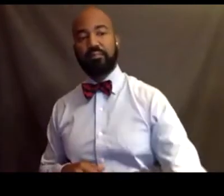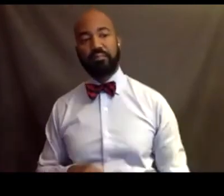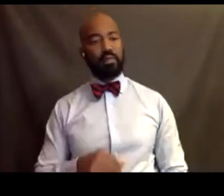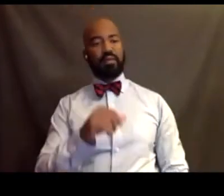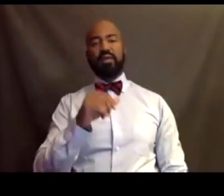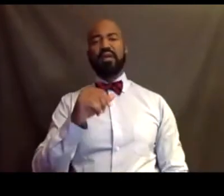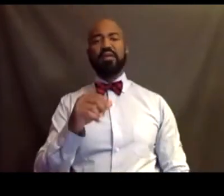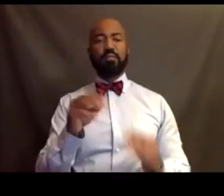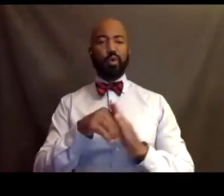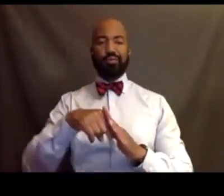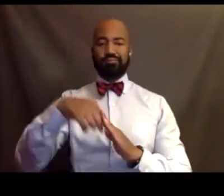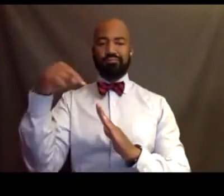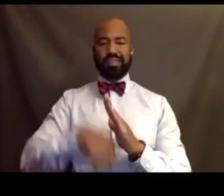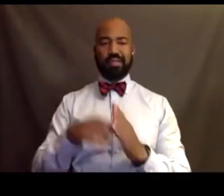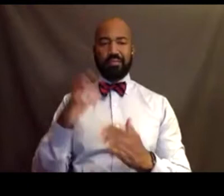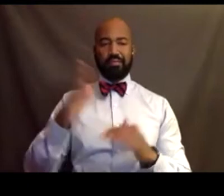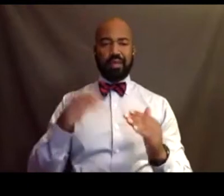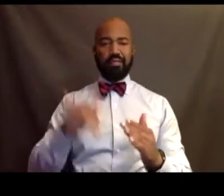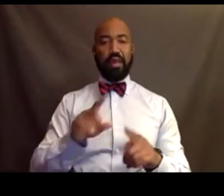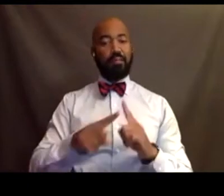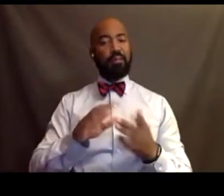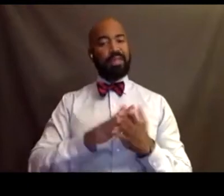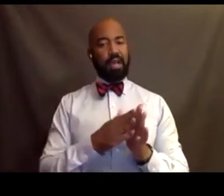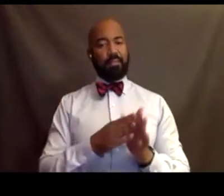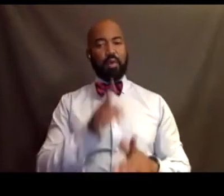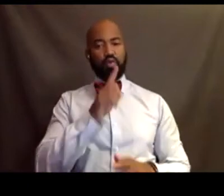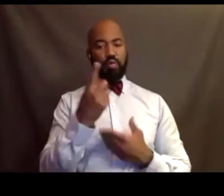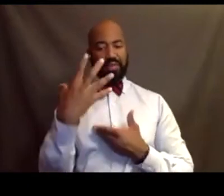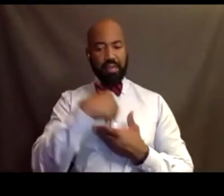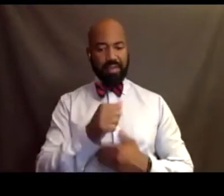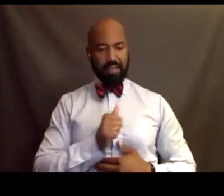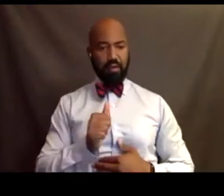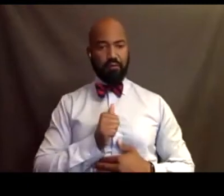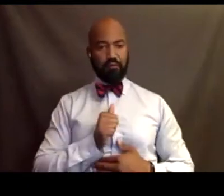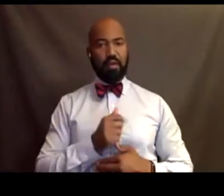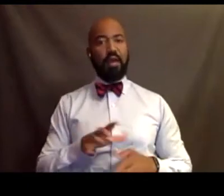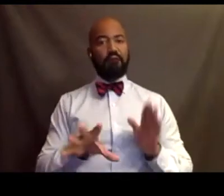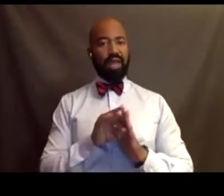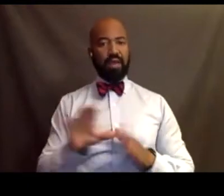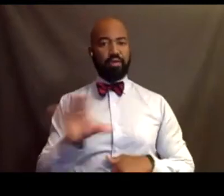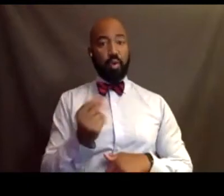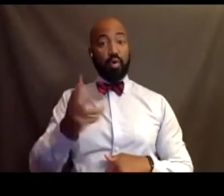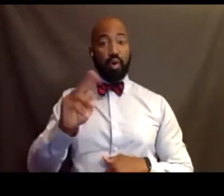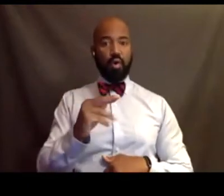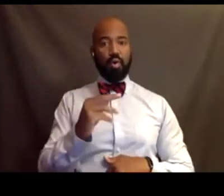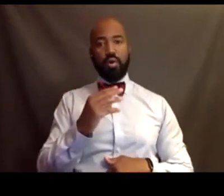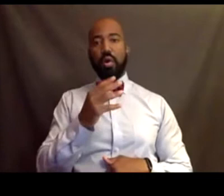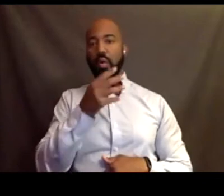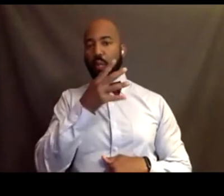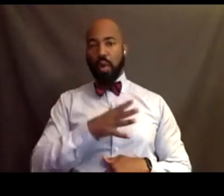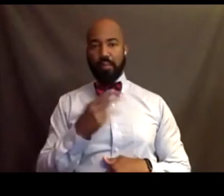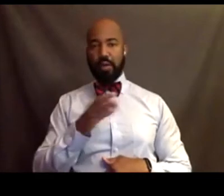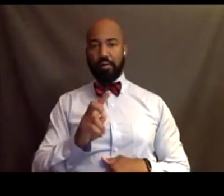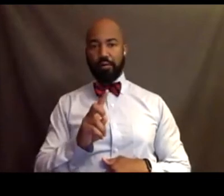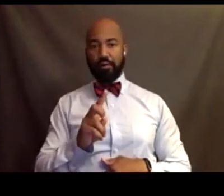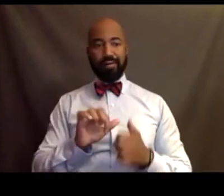the being real within yourself and finding your own sense of womanhood and where you see yourself as a woman in this world. It